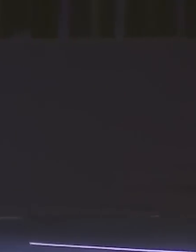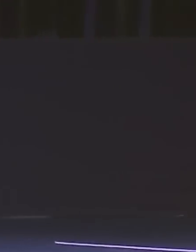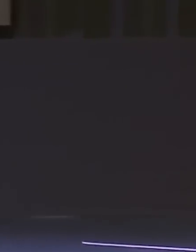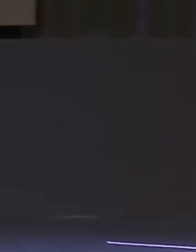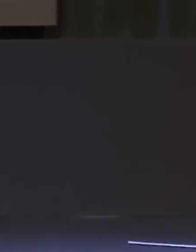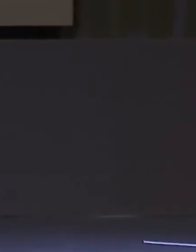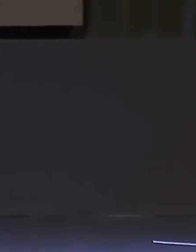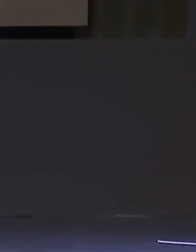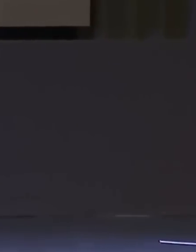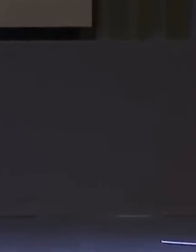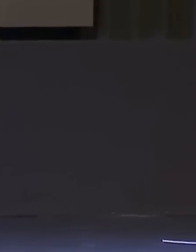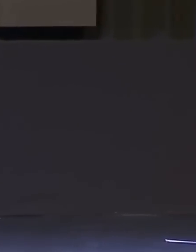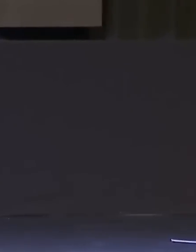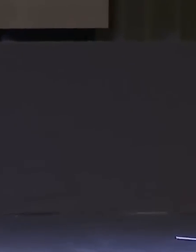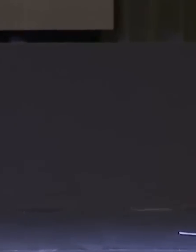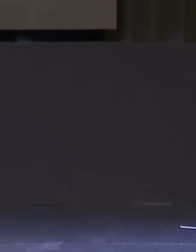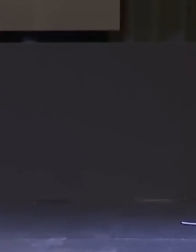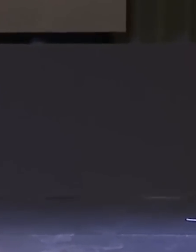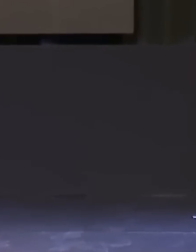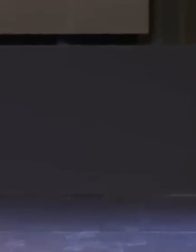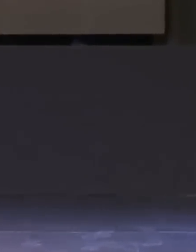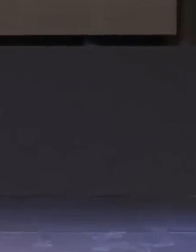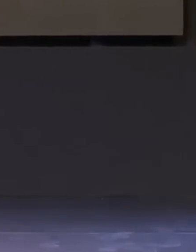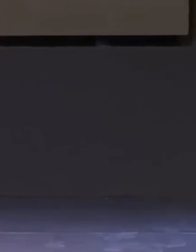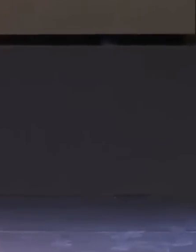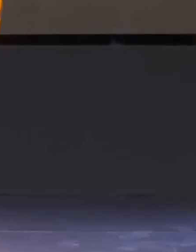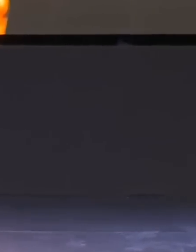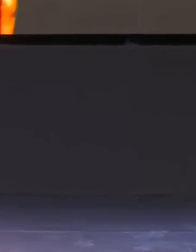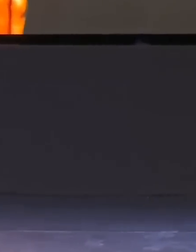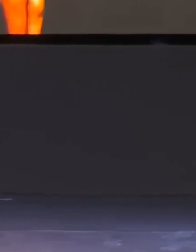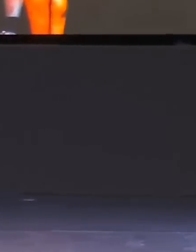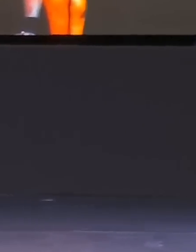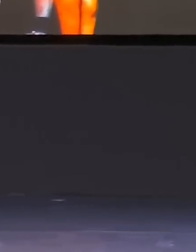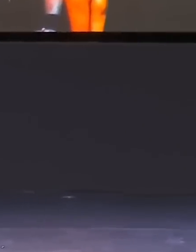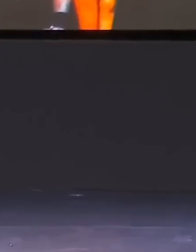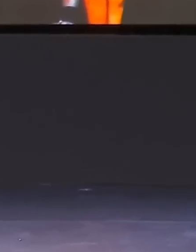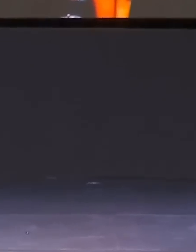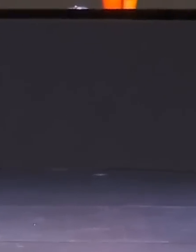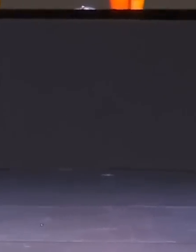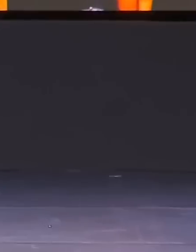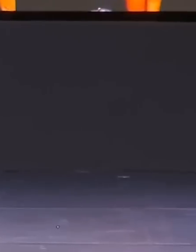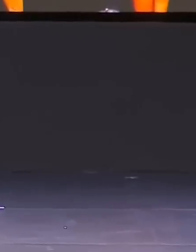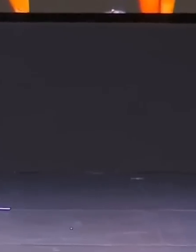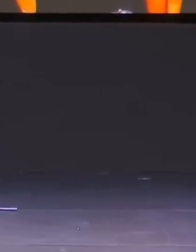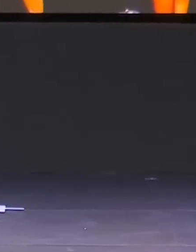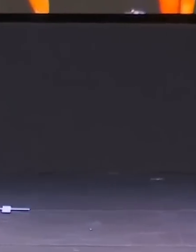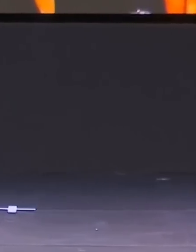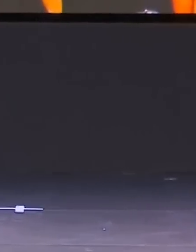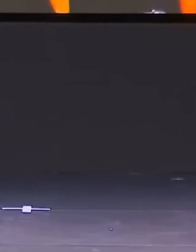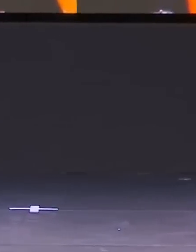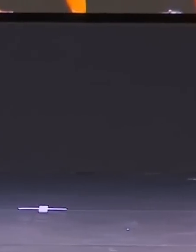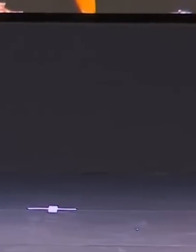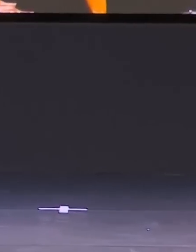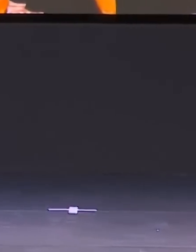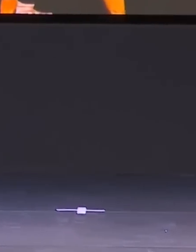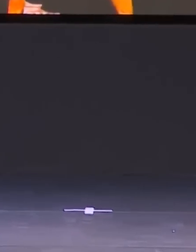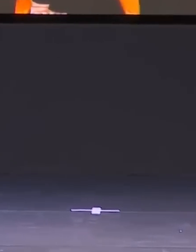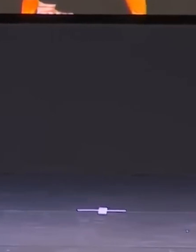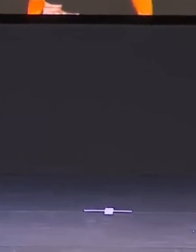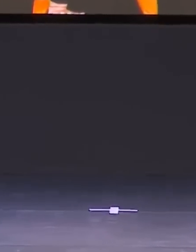tumbling ability, was a national champion in that age group, adding that extra smile to woo the judges and the